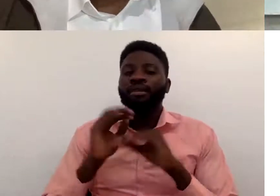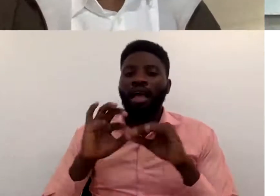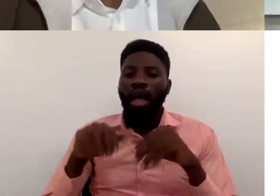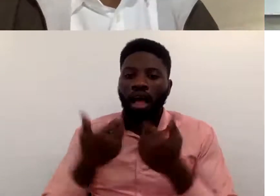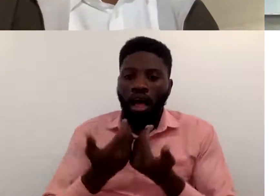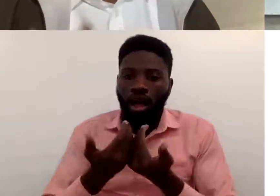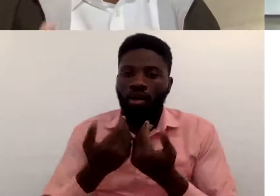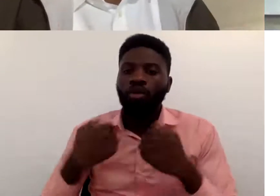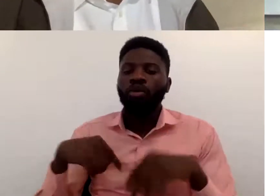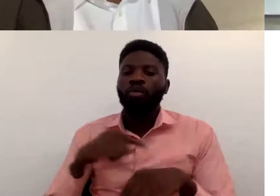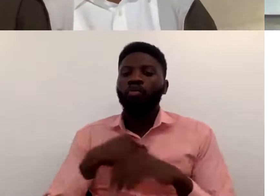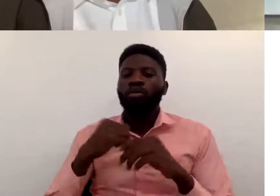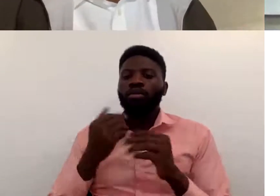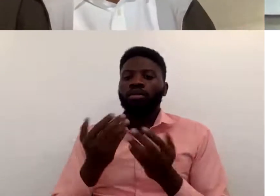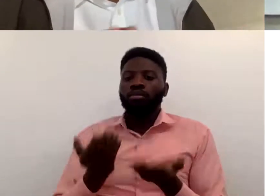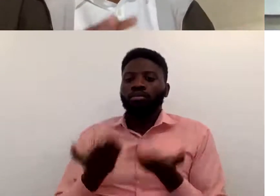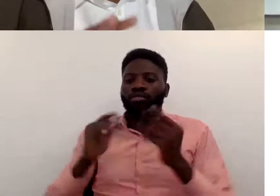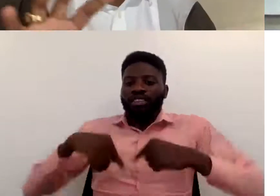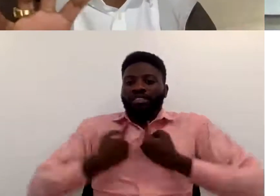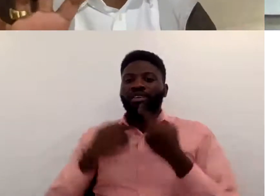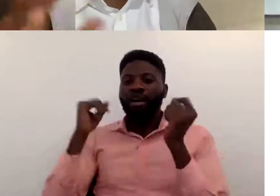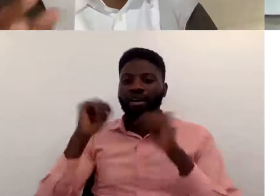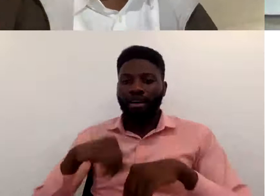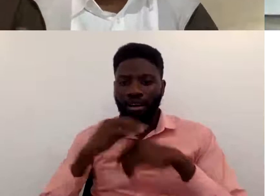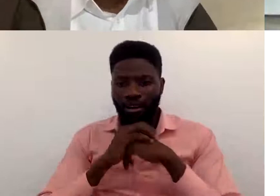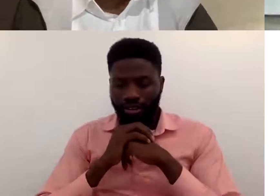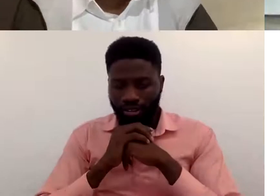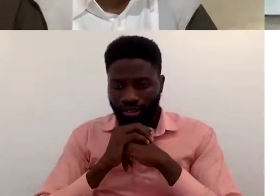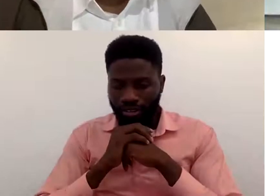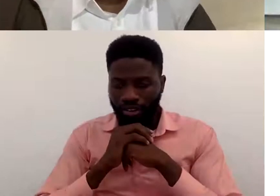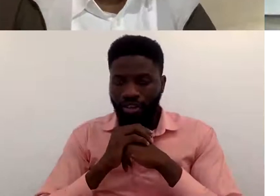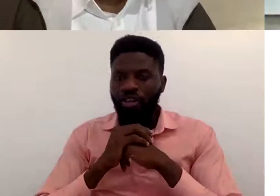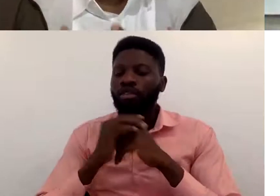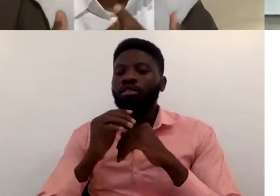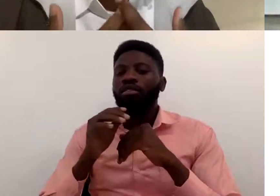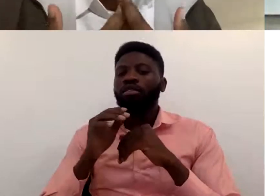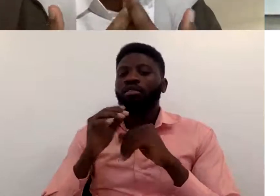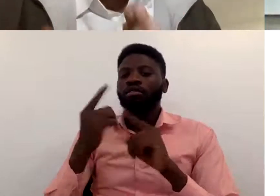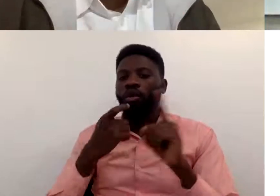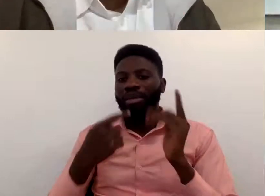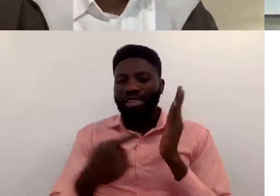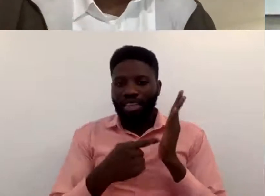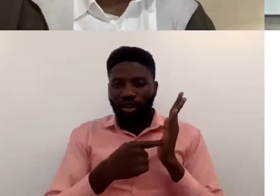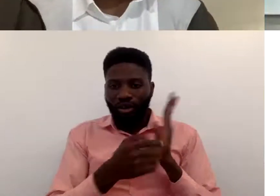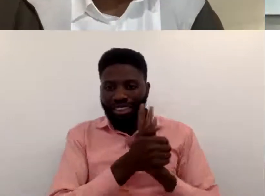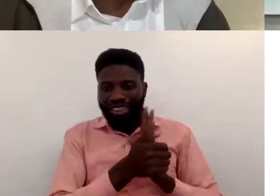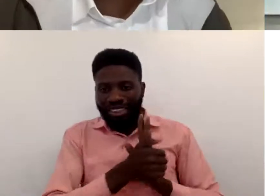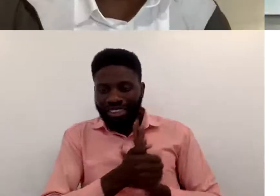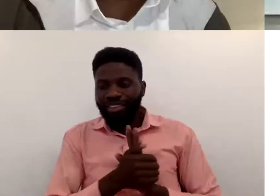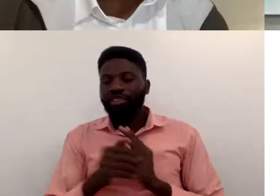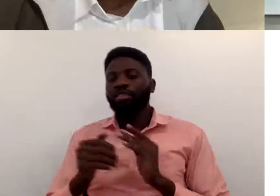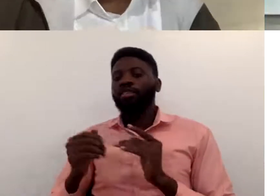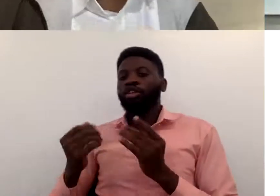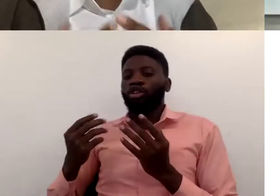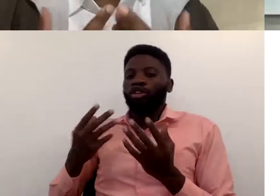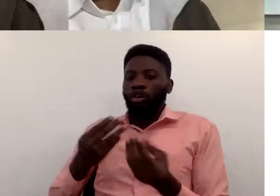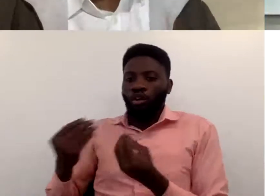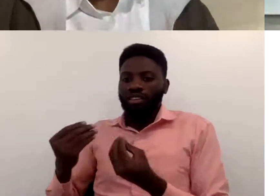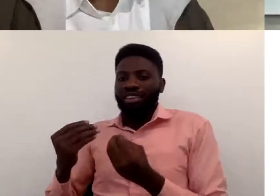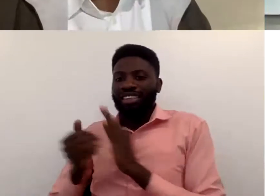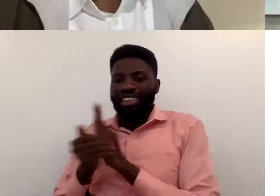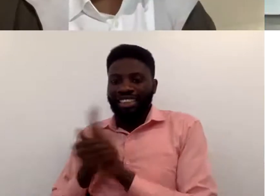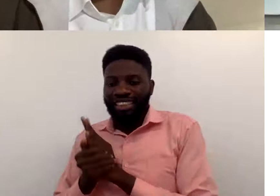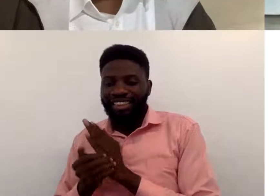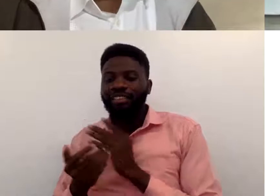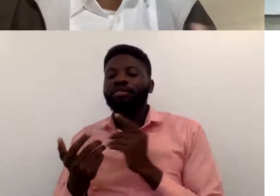will improve ourselves from a technical point of view, from a soft skills point of view, from a